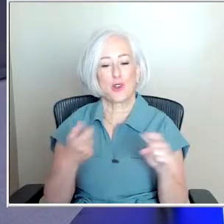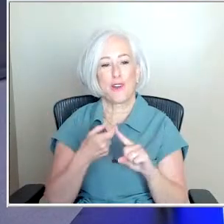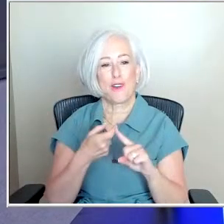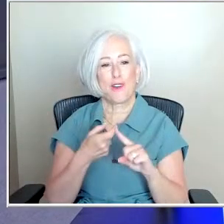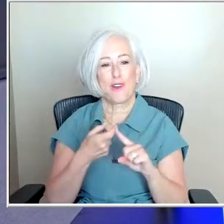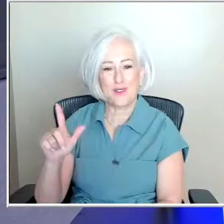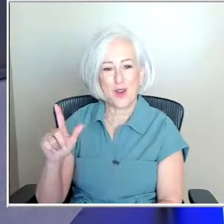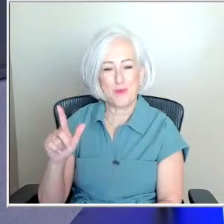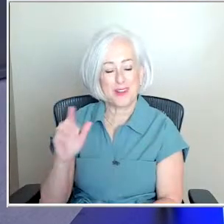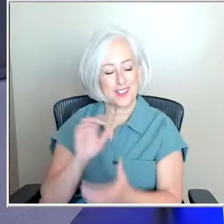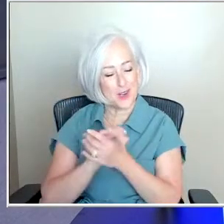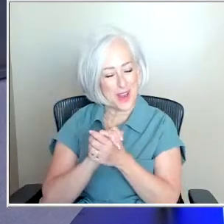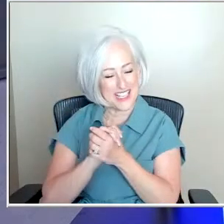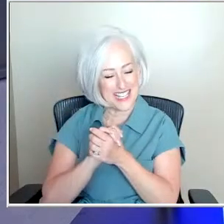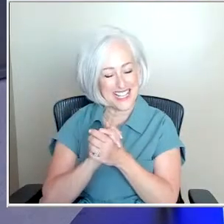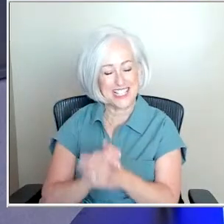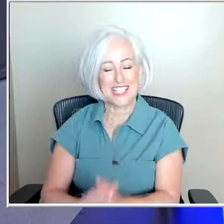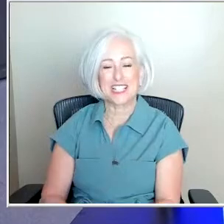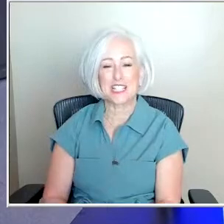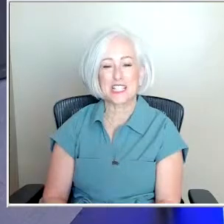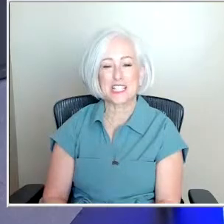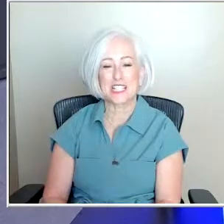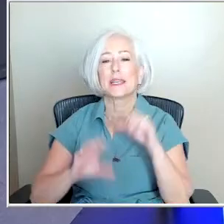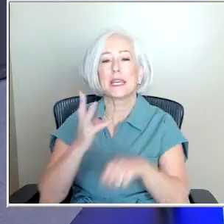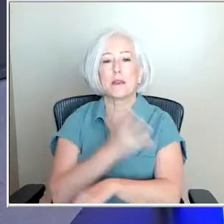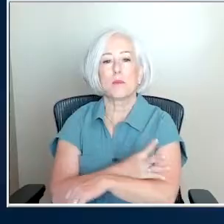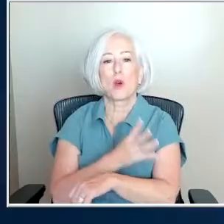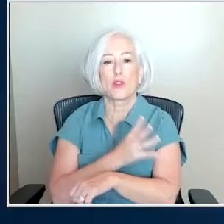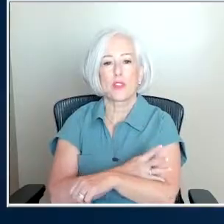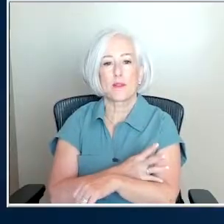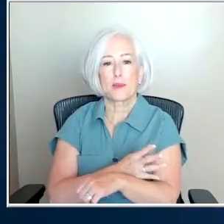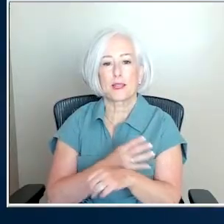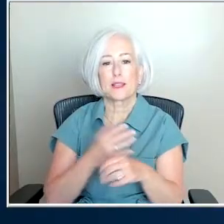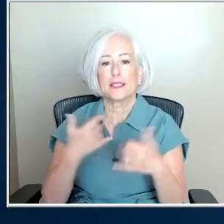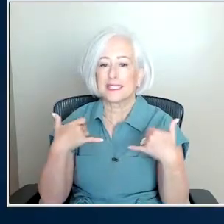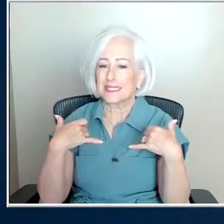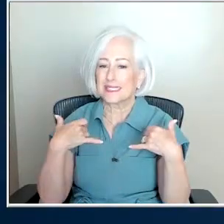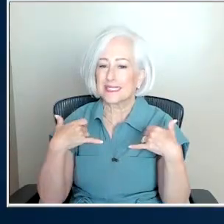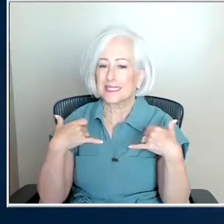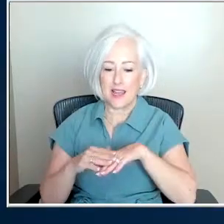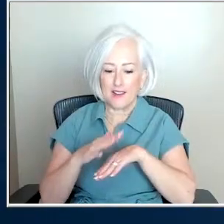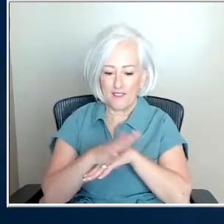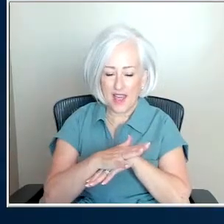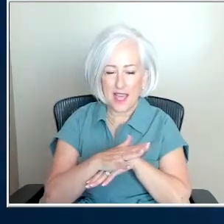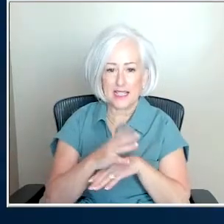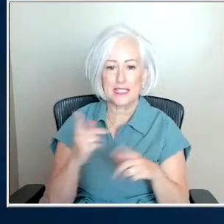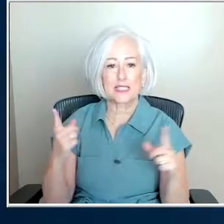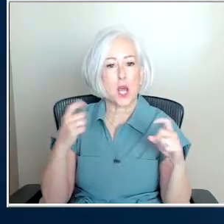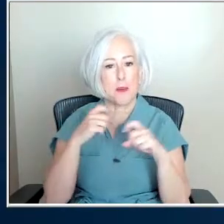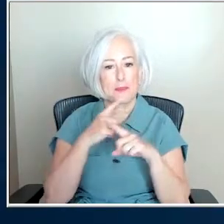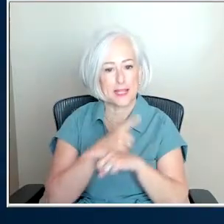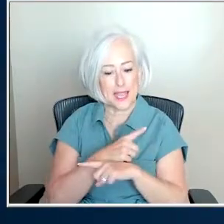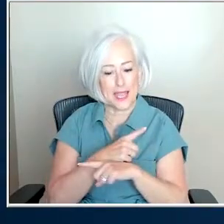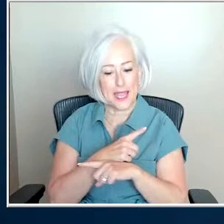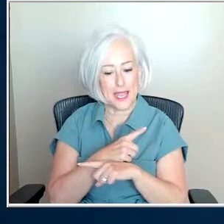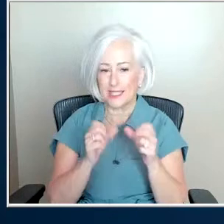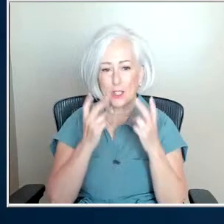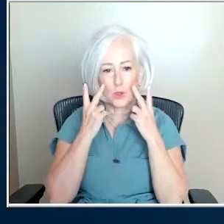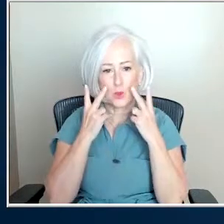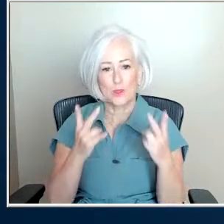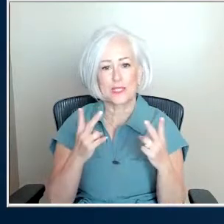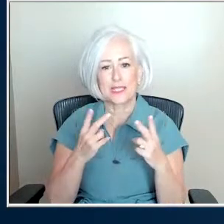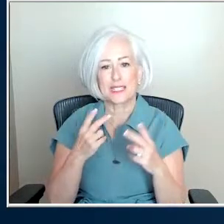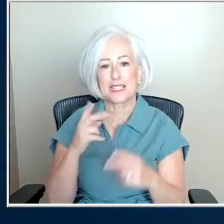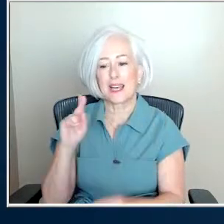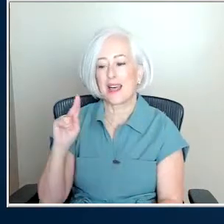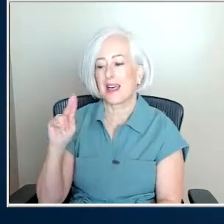In chemotherapy, still has delayed side effects and complications. So we continue to see Kaleigh at least once a